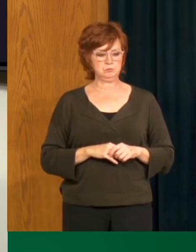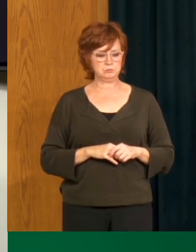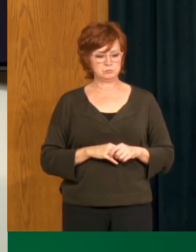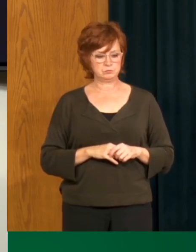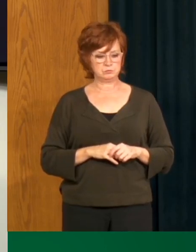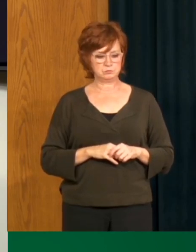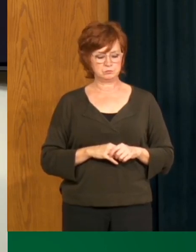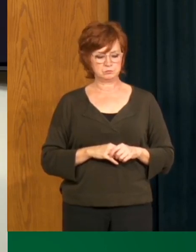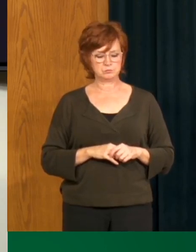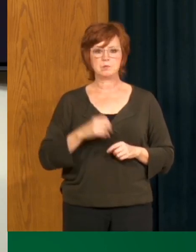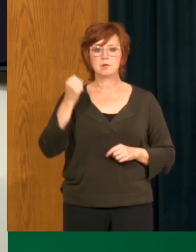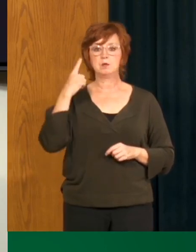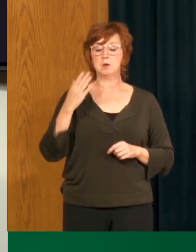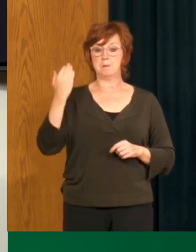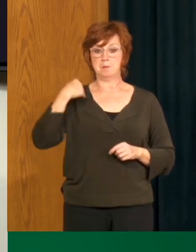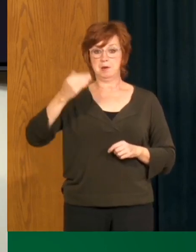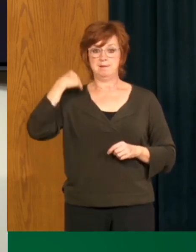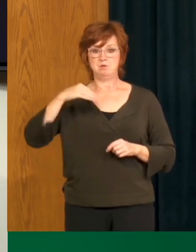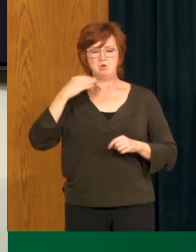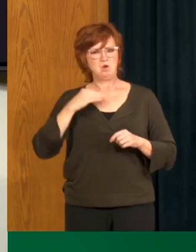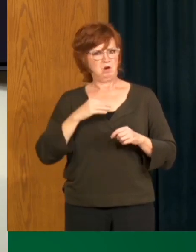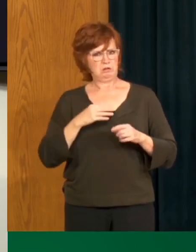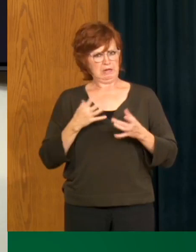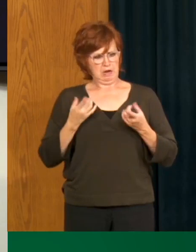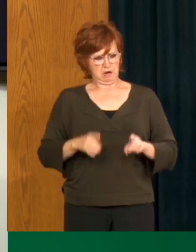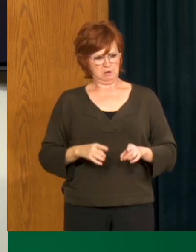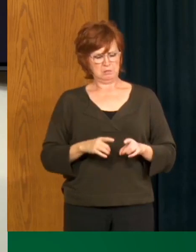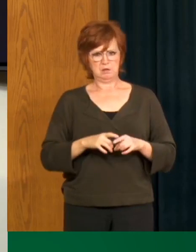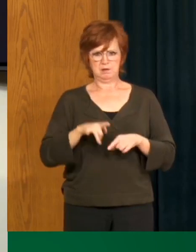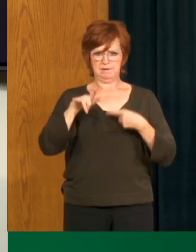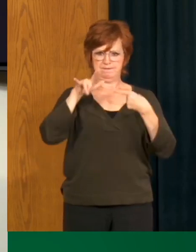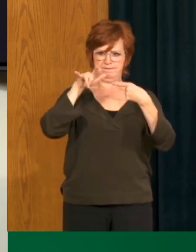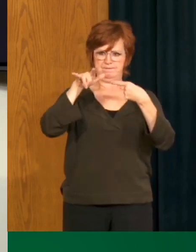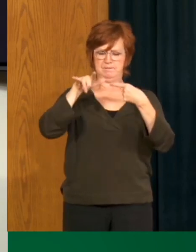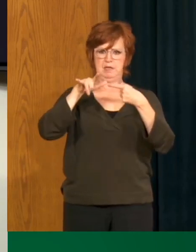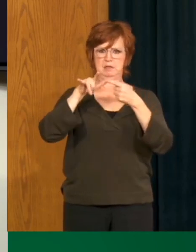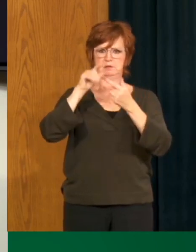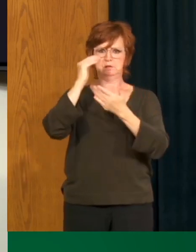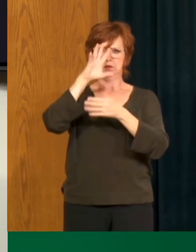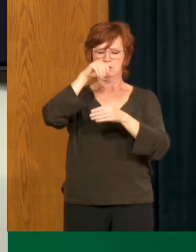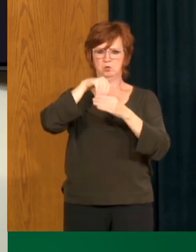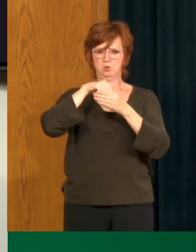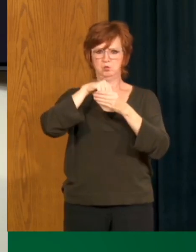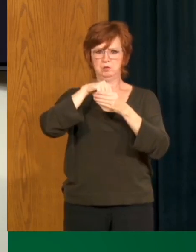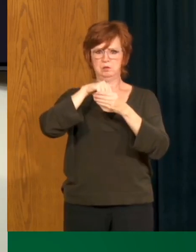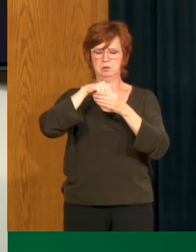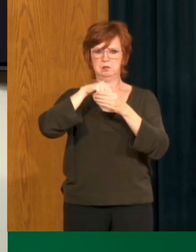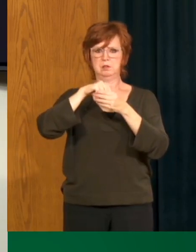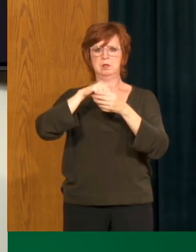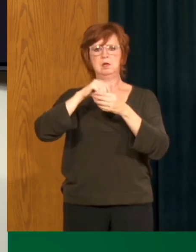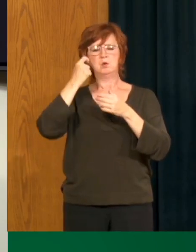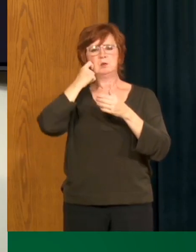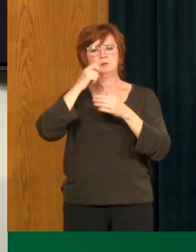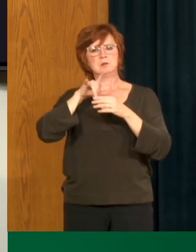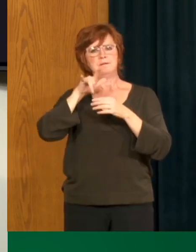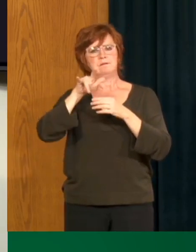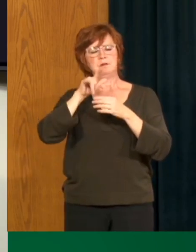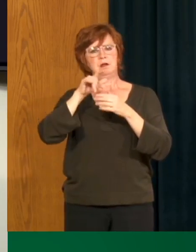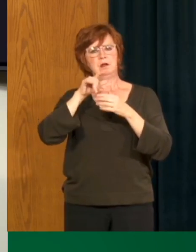cases in its press releases. I'm just wondering why this was not included in a press release yesterday, since on the